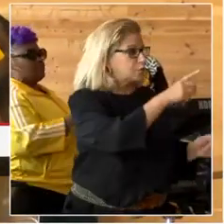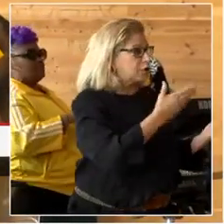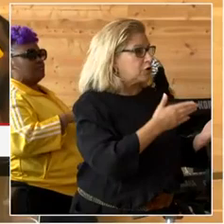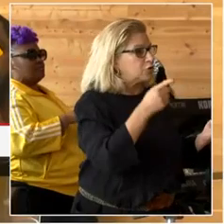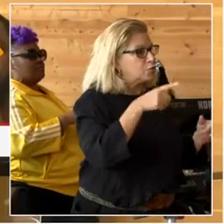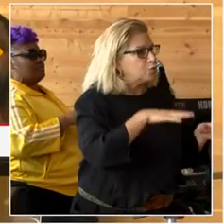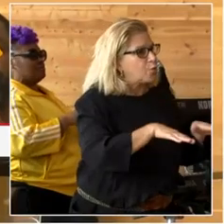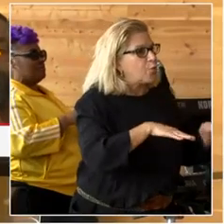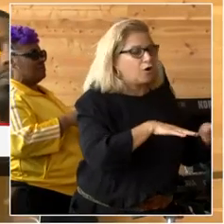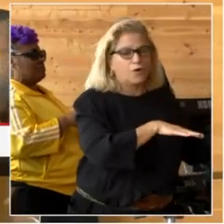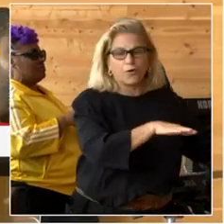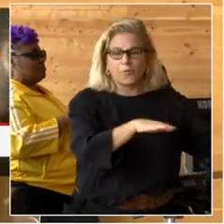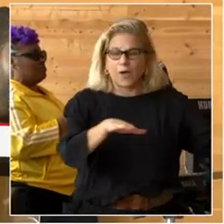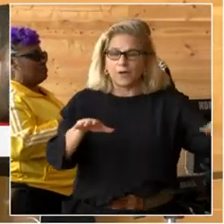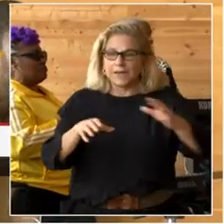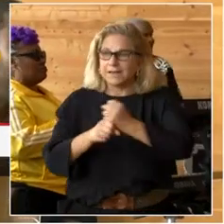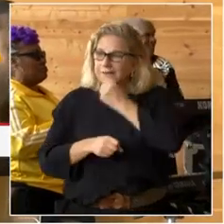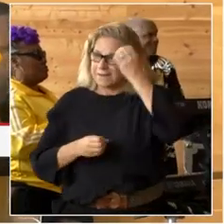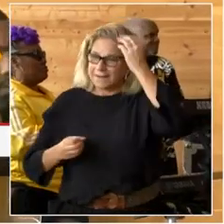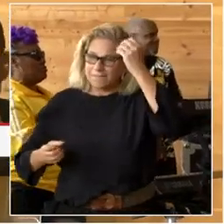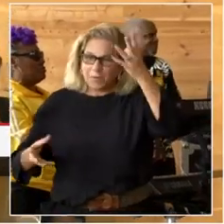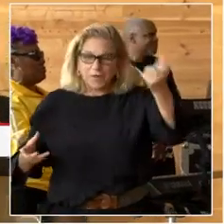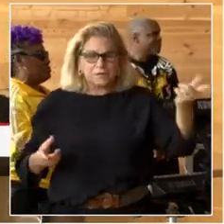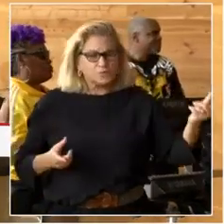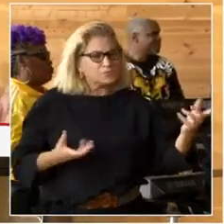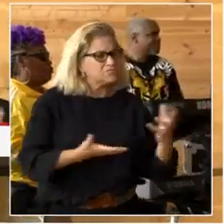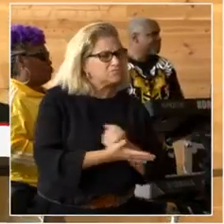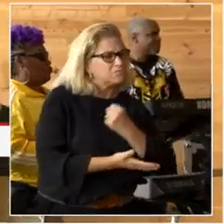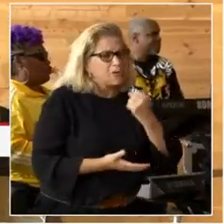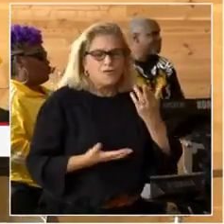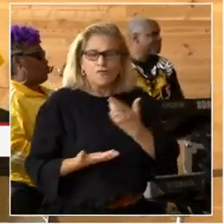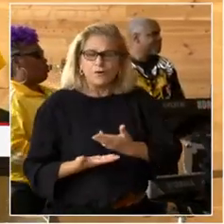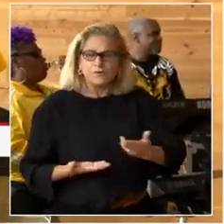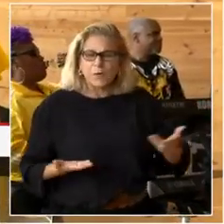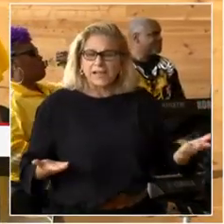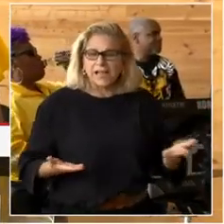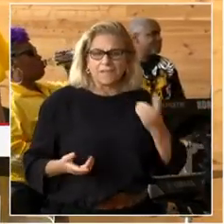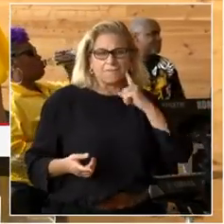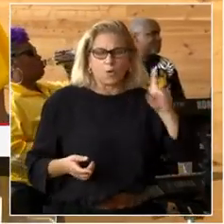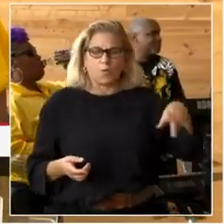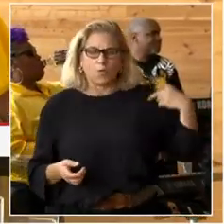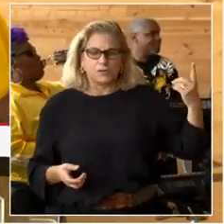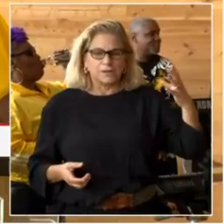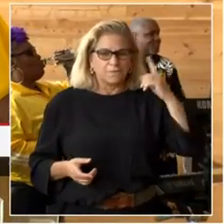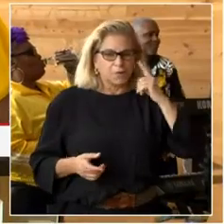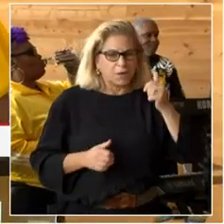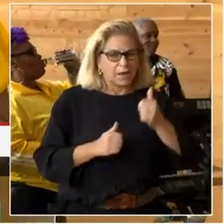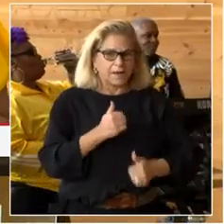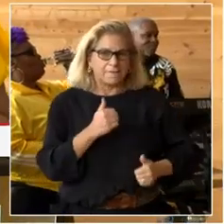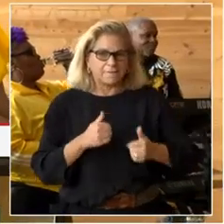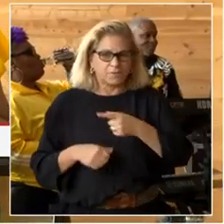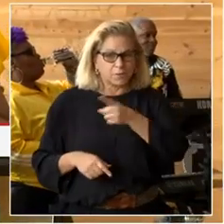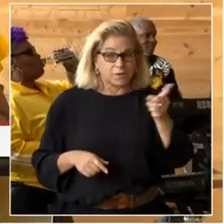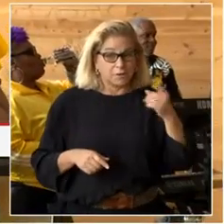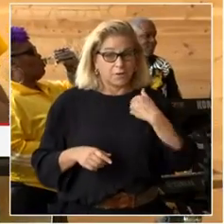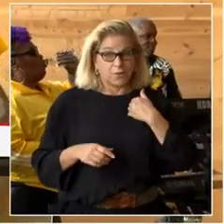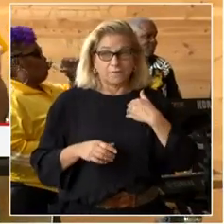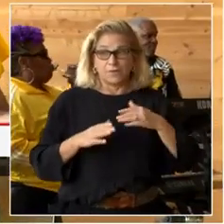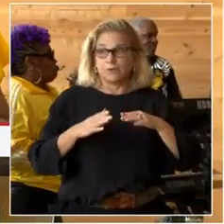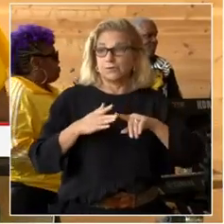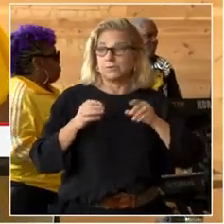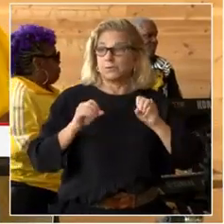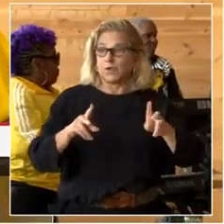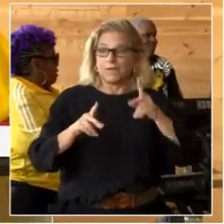say what are the resources that are in DC for every stage of our entrepreneurial journey. If I am someone who